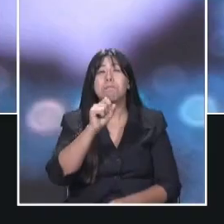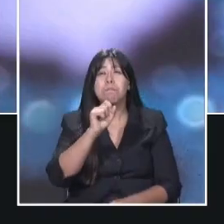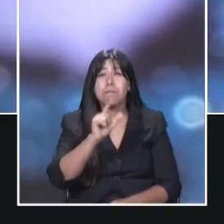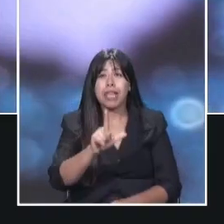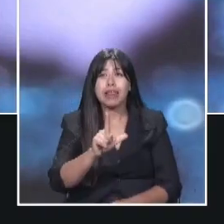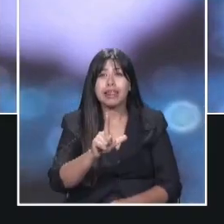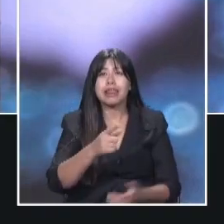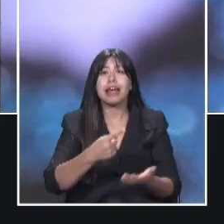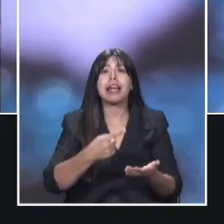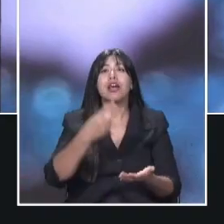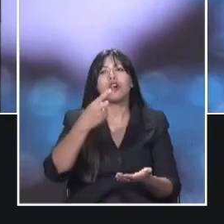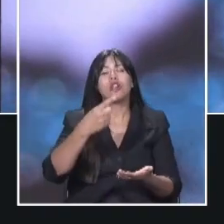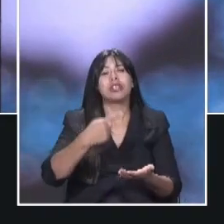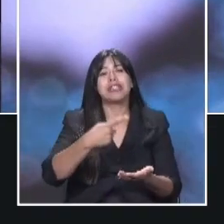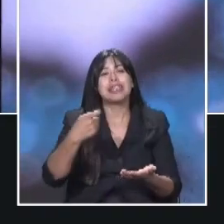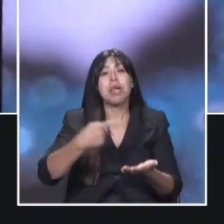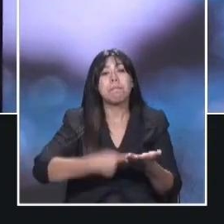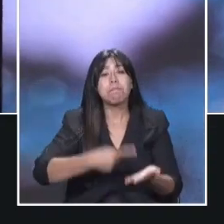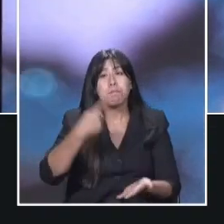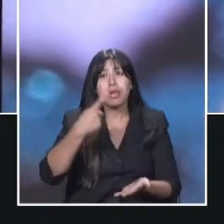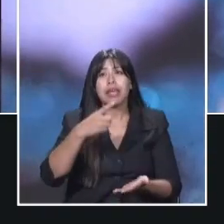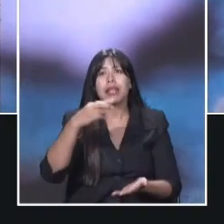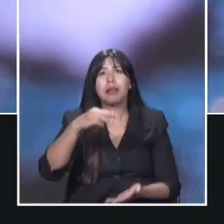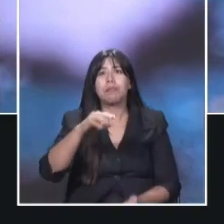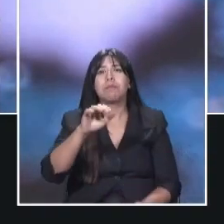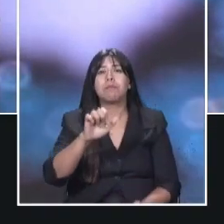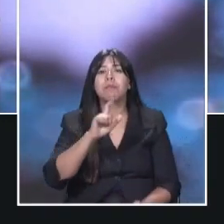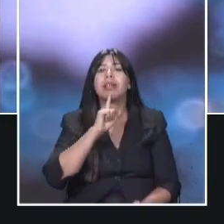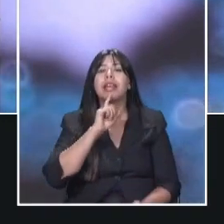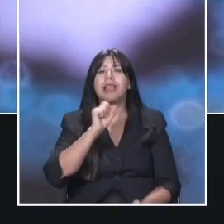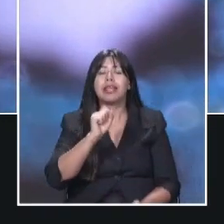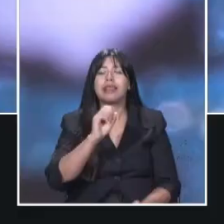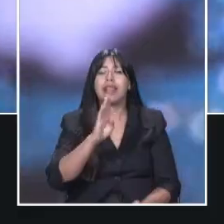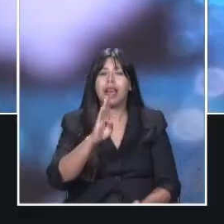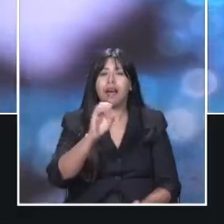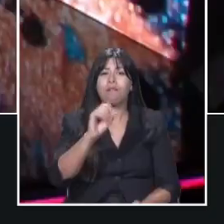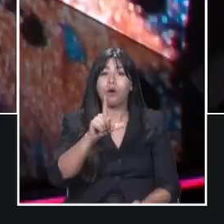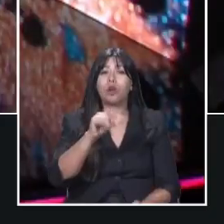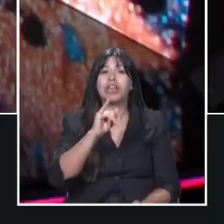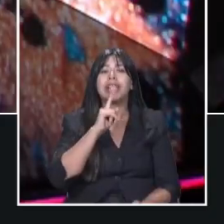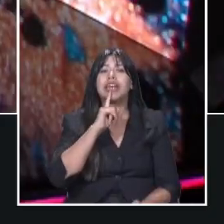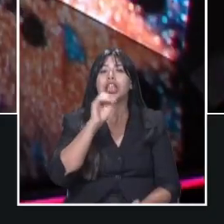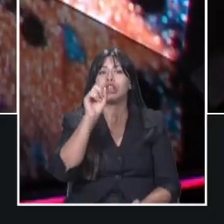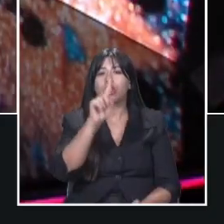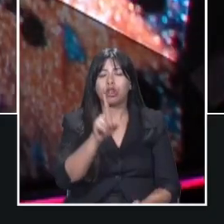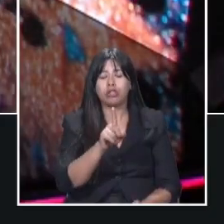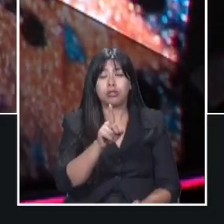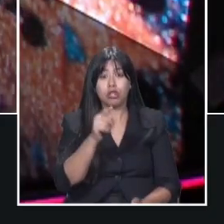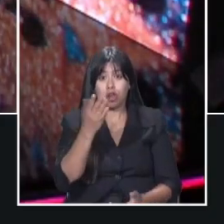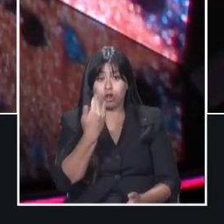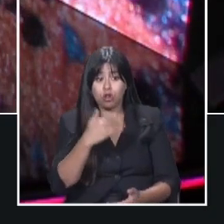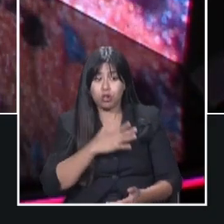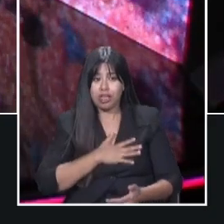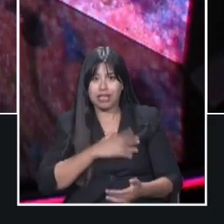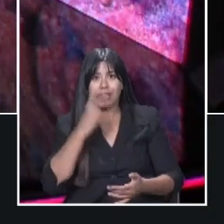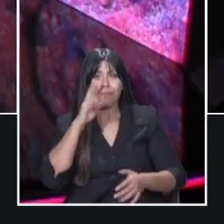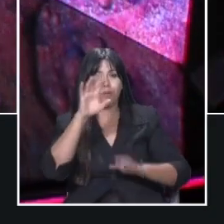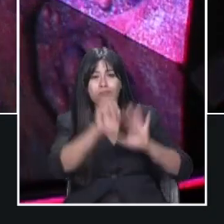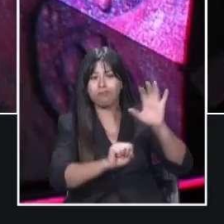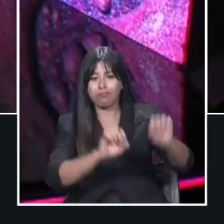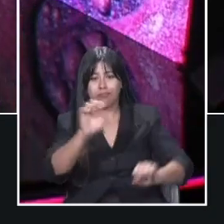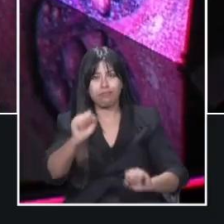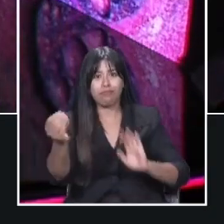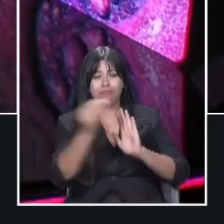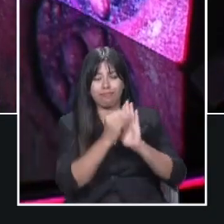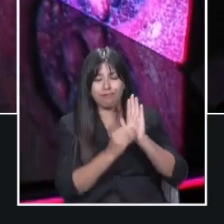and be able to make a statement about your state of health. So, to think from first principles,